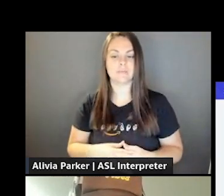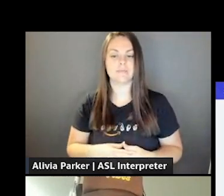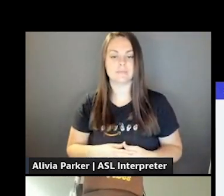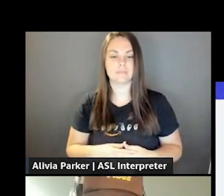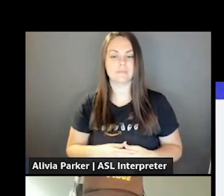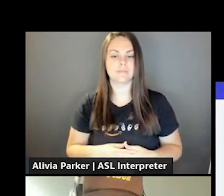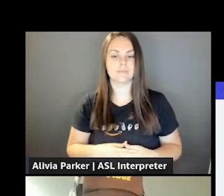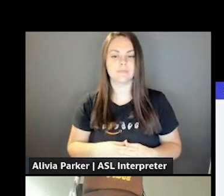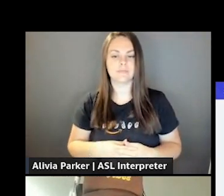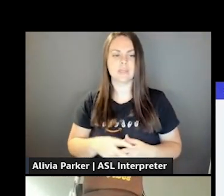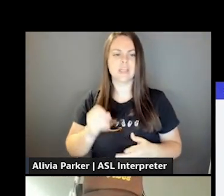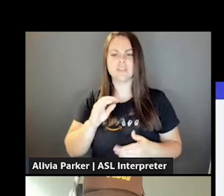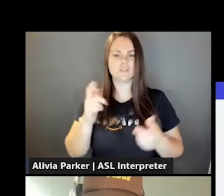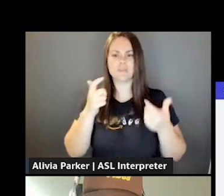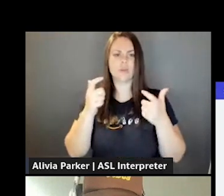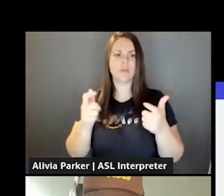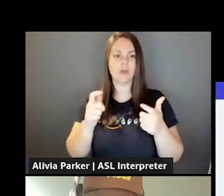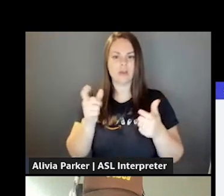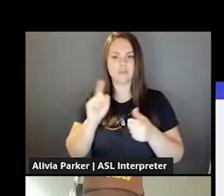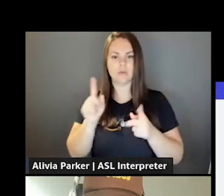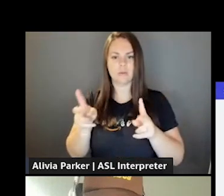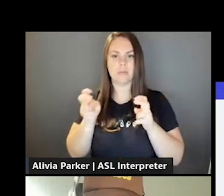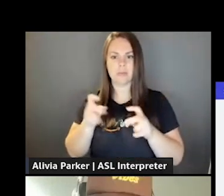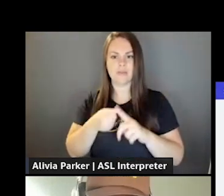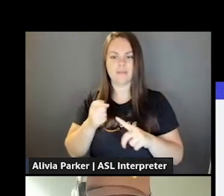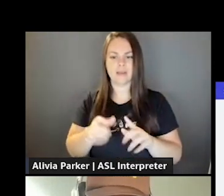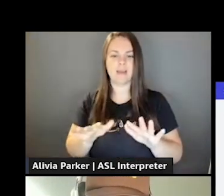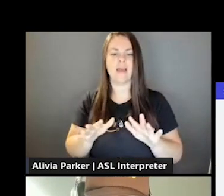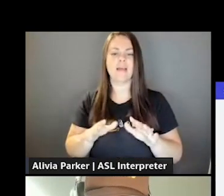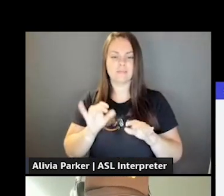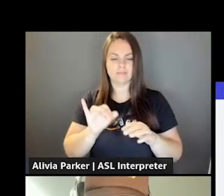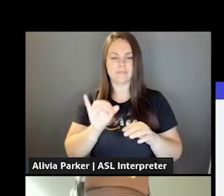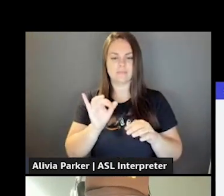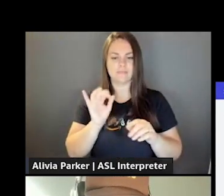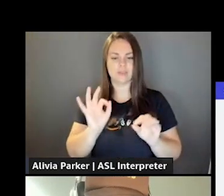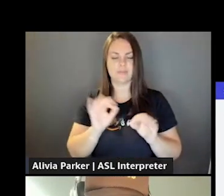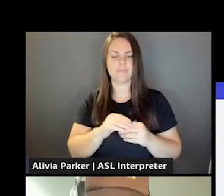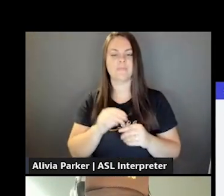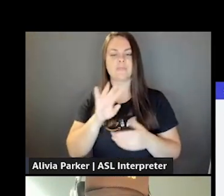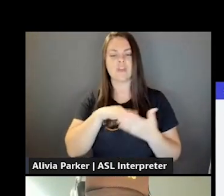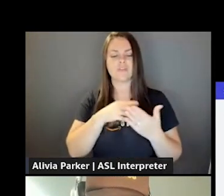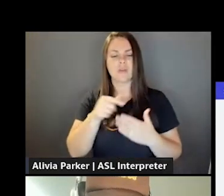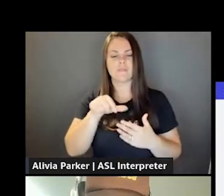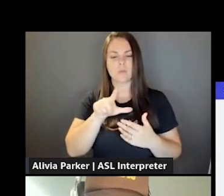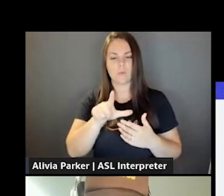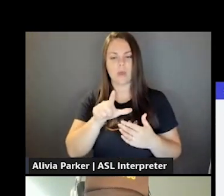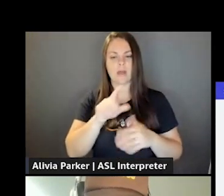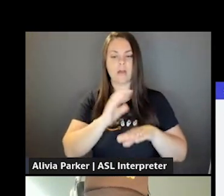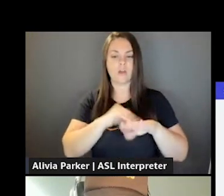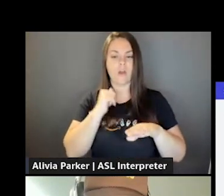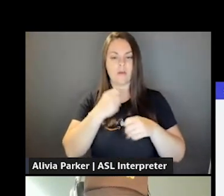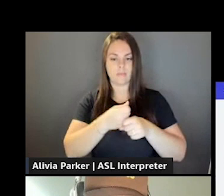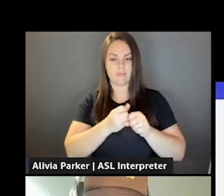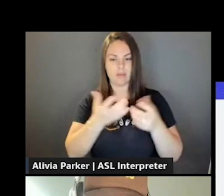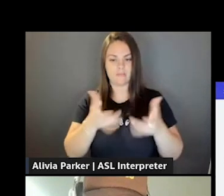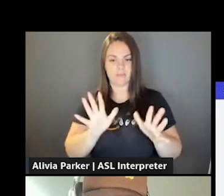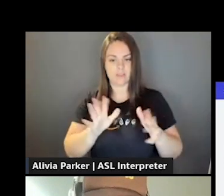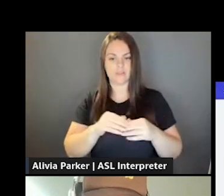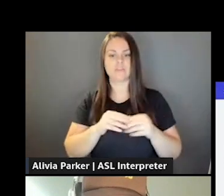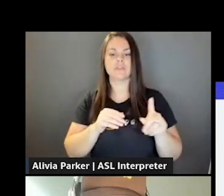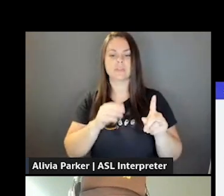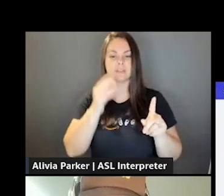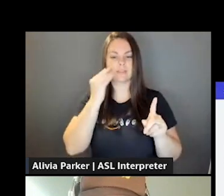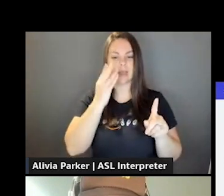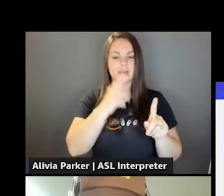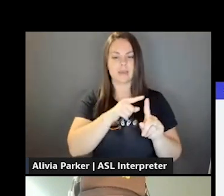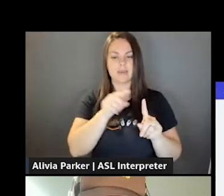It's so large, I don't know where to get it. There we go. So here's GraphQL call being made. Here is the data, and you can see